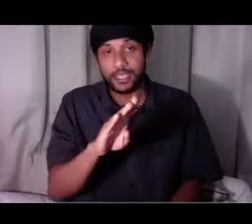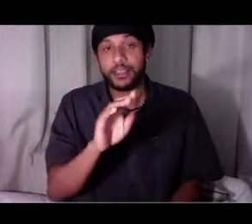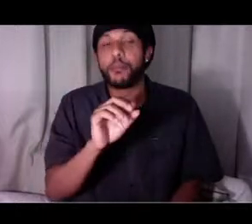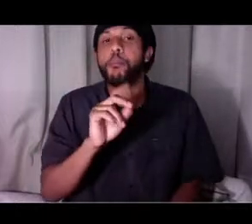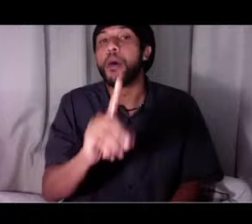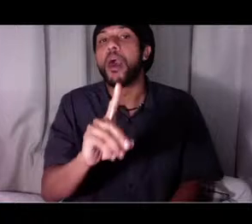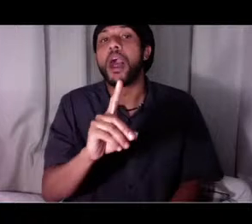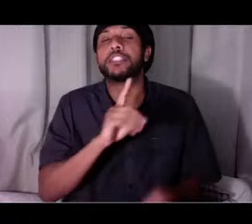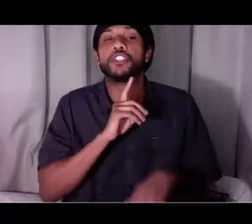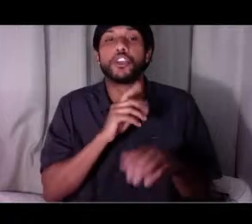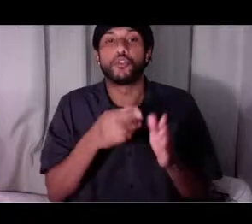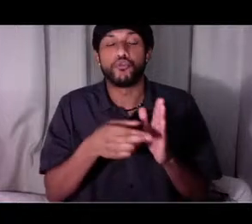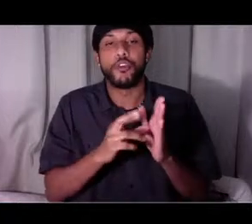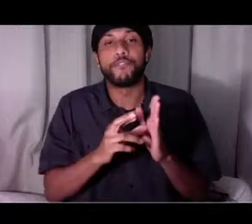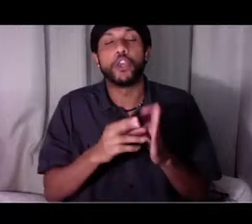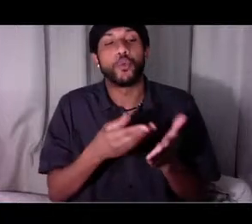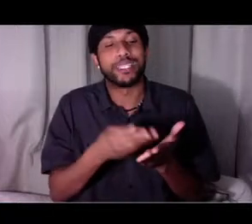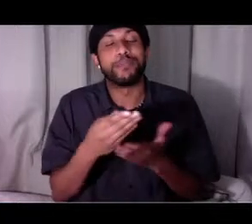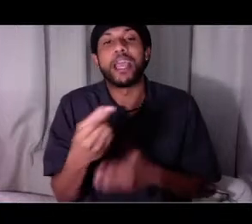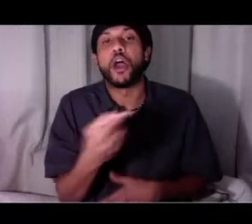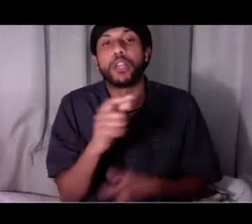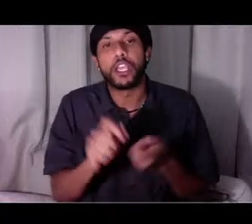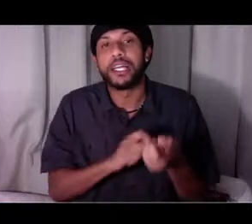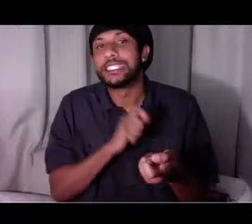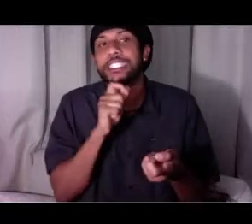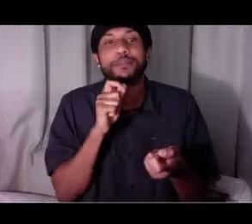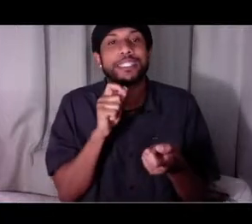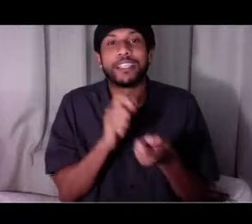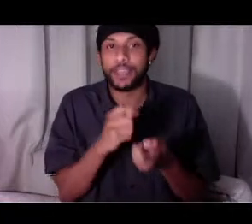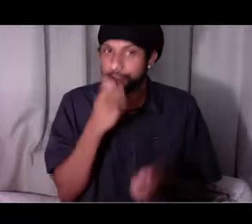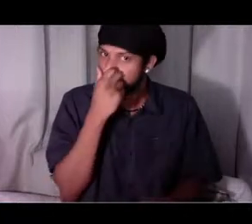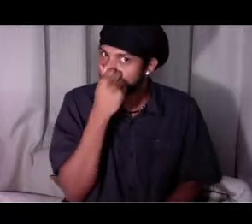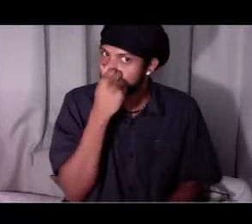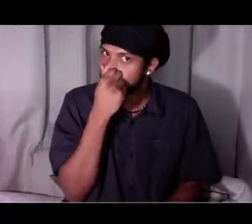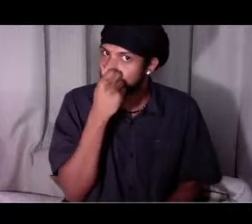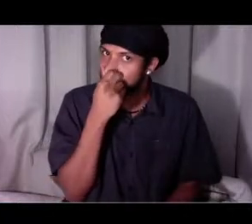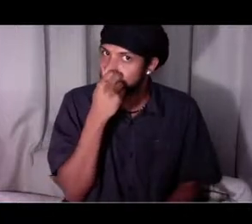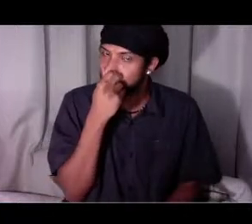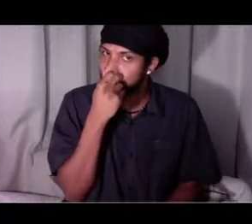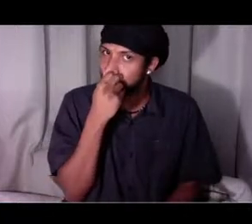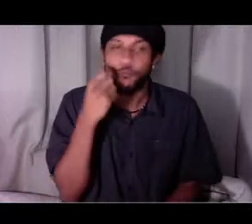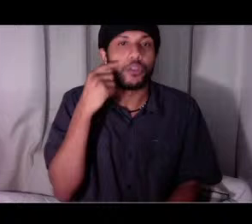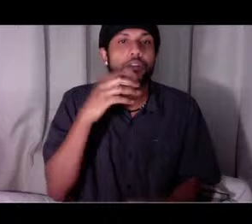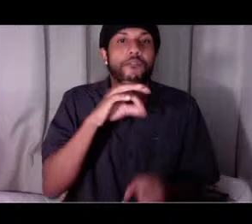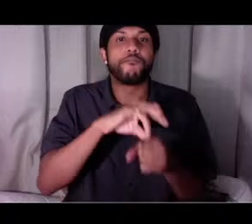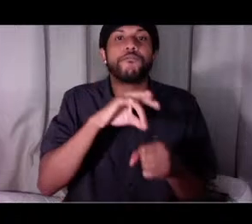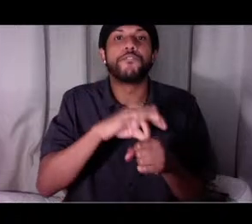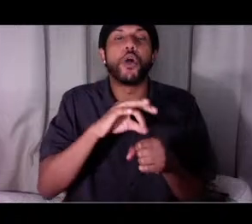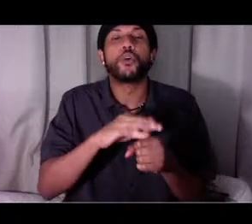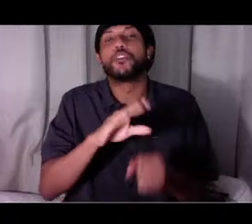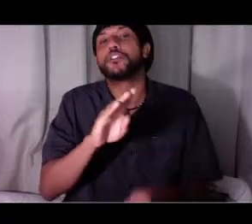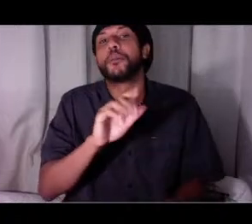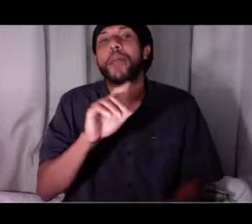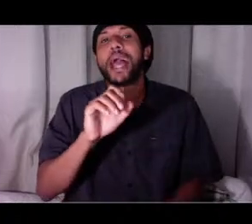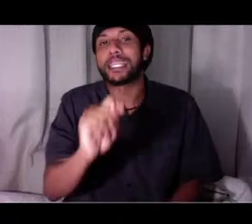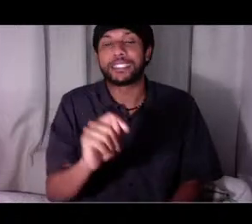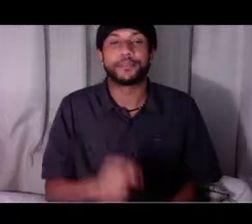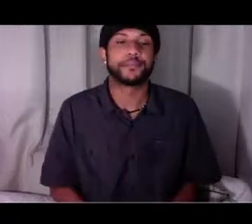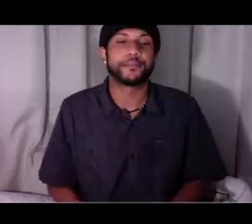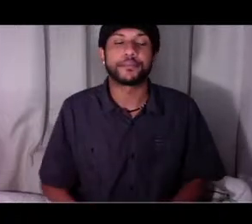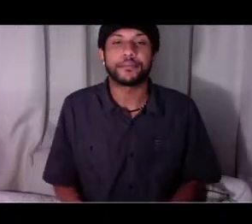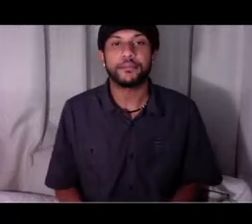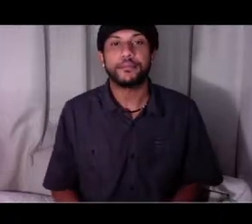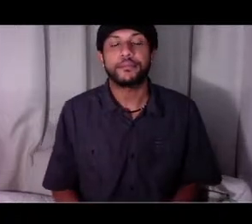review was spent only on specific on in the voter's ballot and